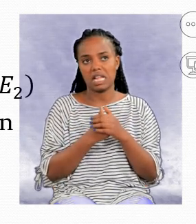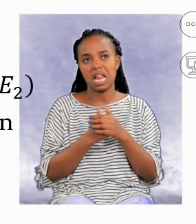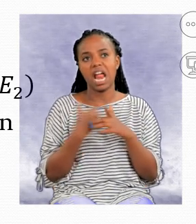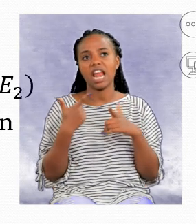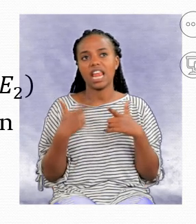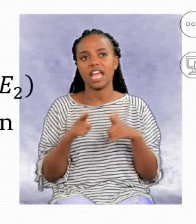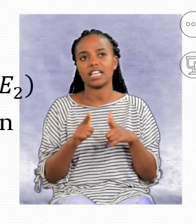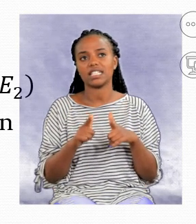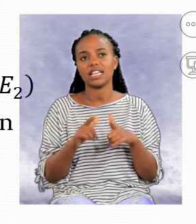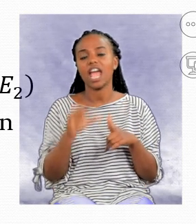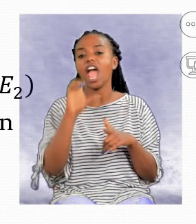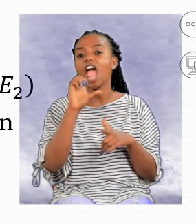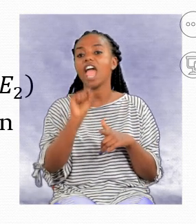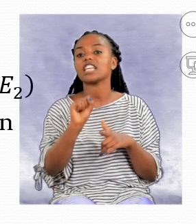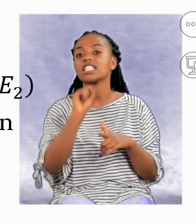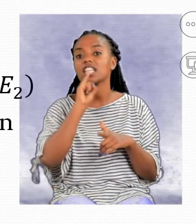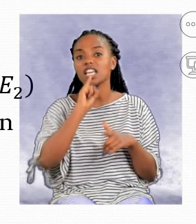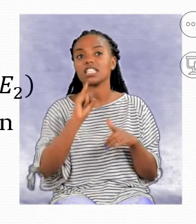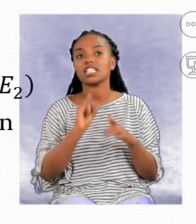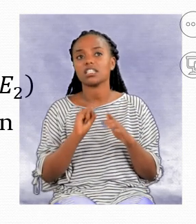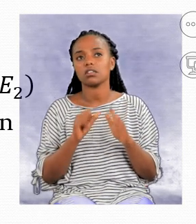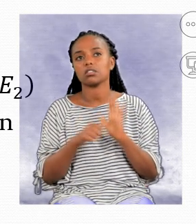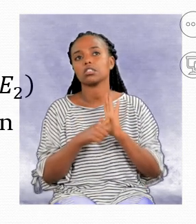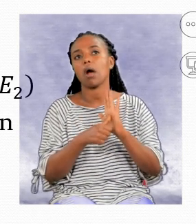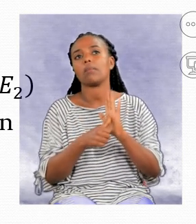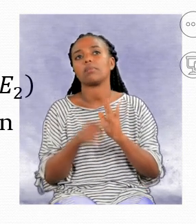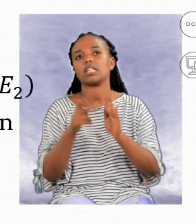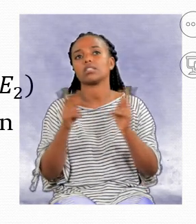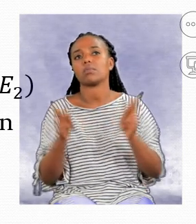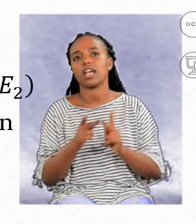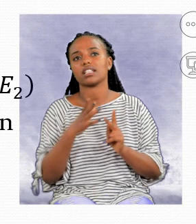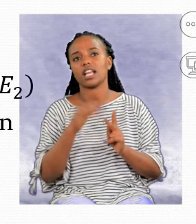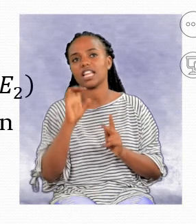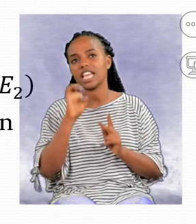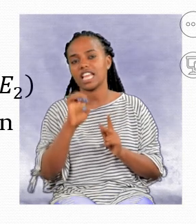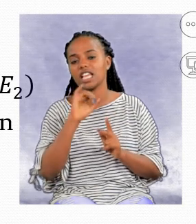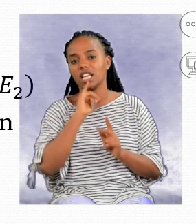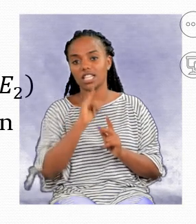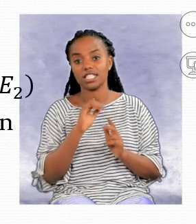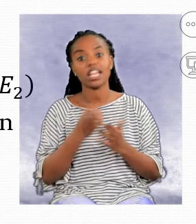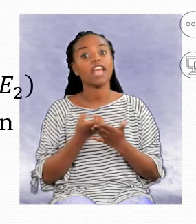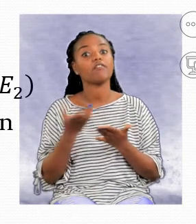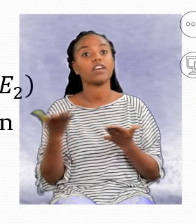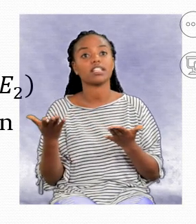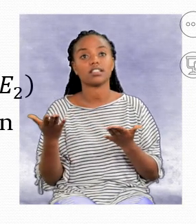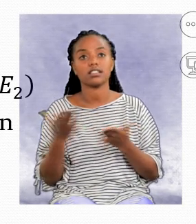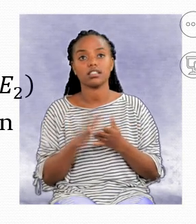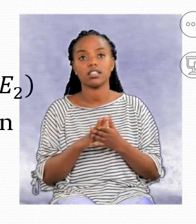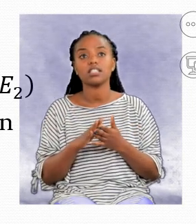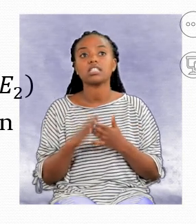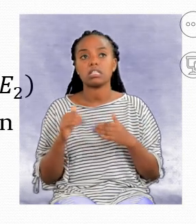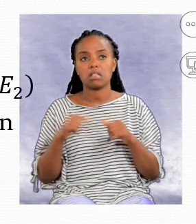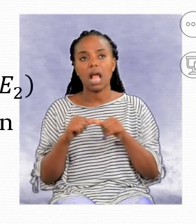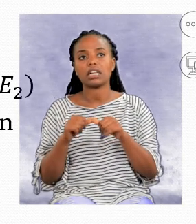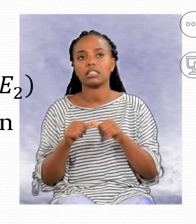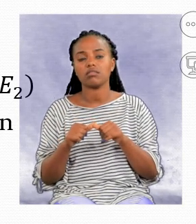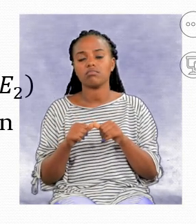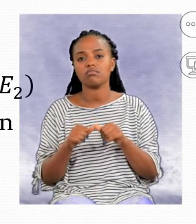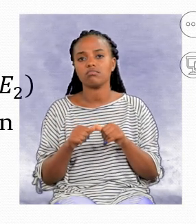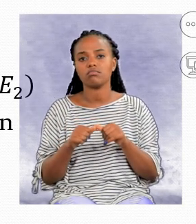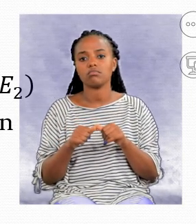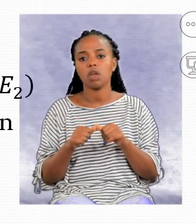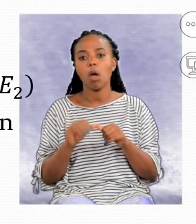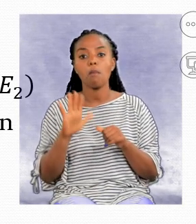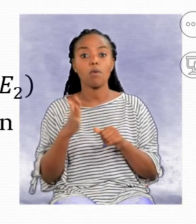Let S is a sample space and A is an event. Then